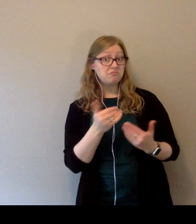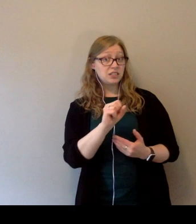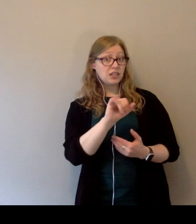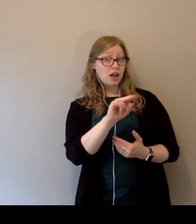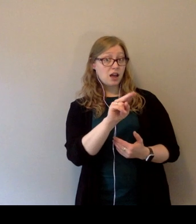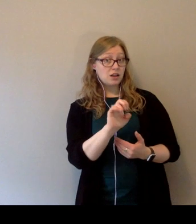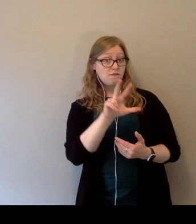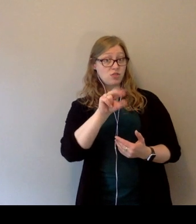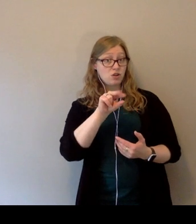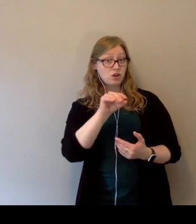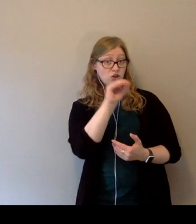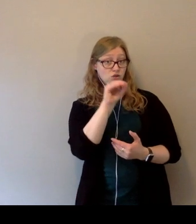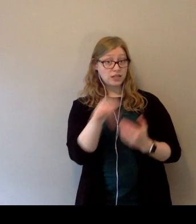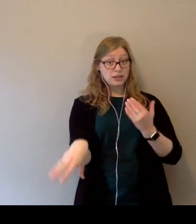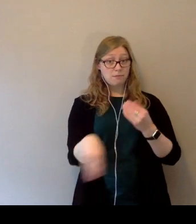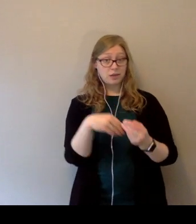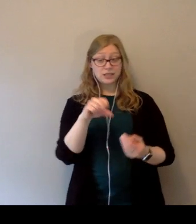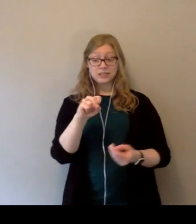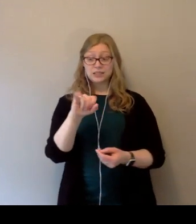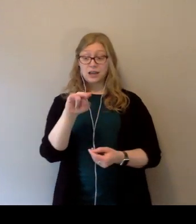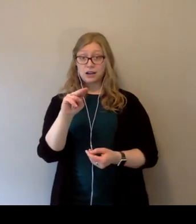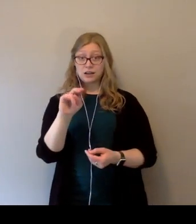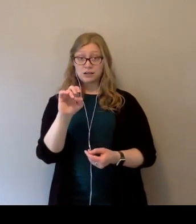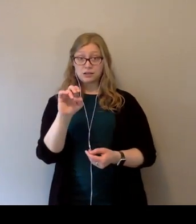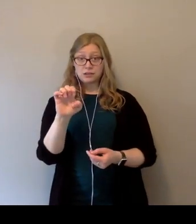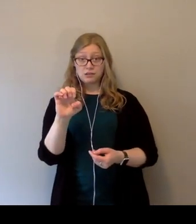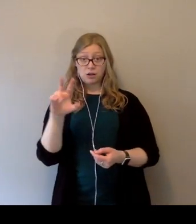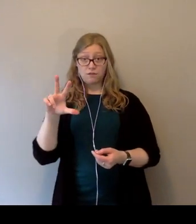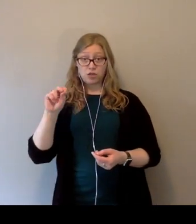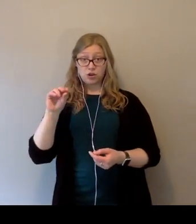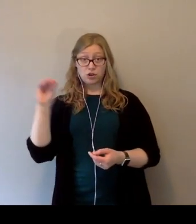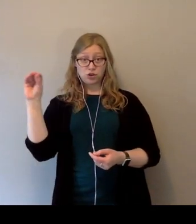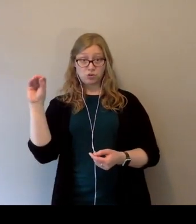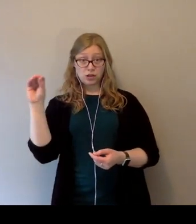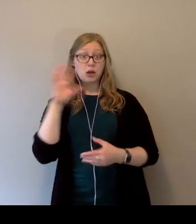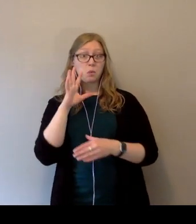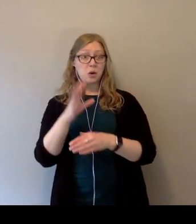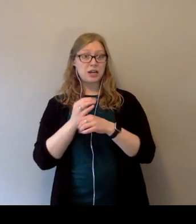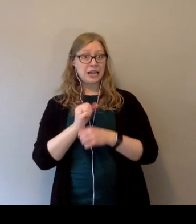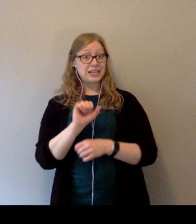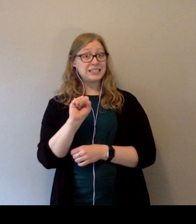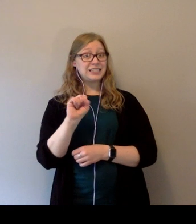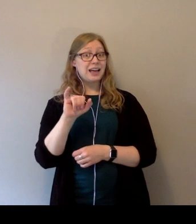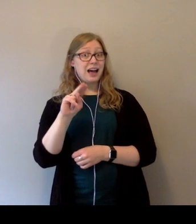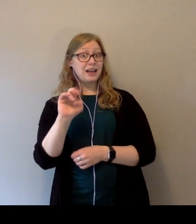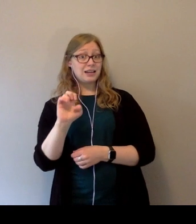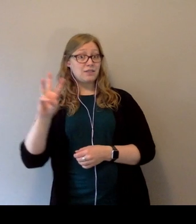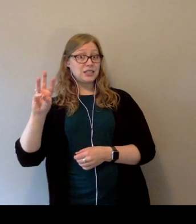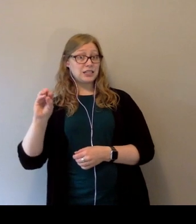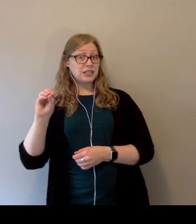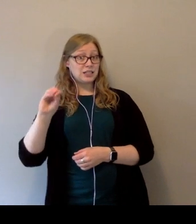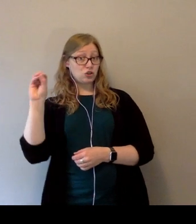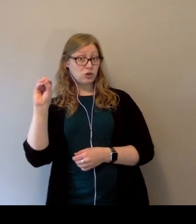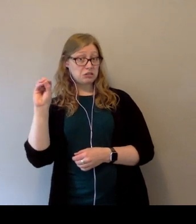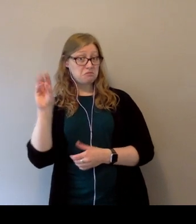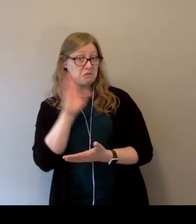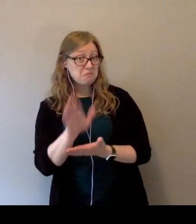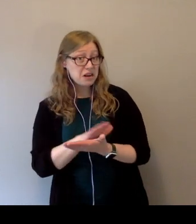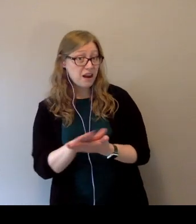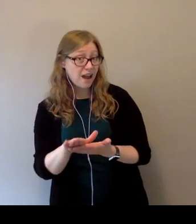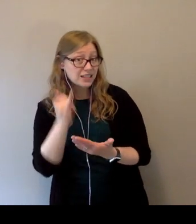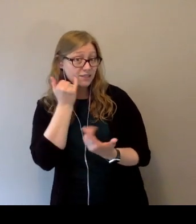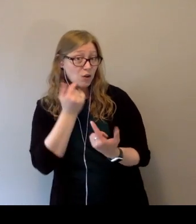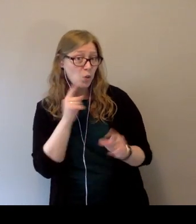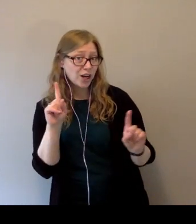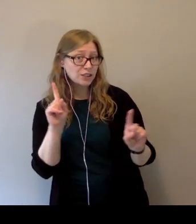of 30 degrees, you're going to get the sine of 60 degrees. And why that would be nice if it worked, it